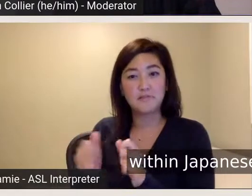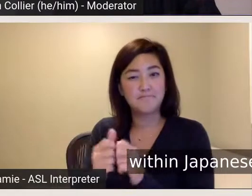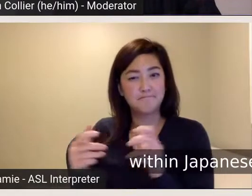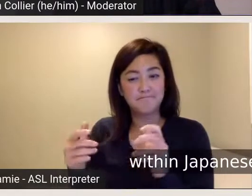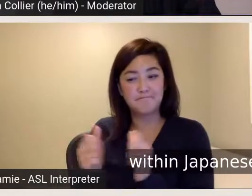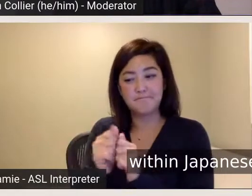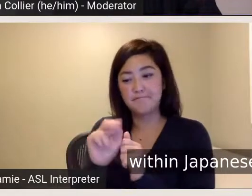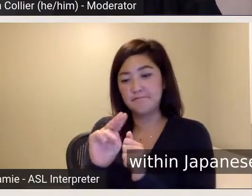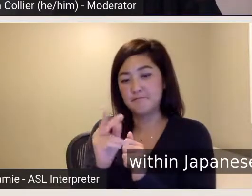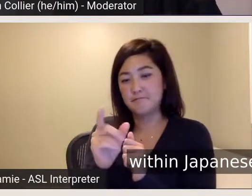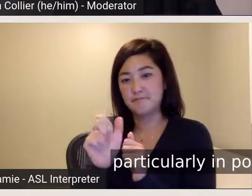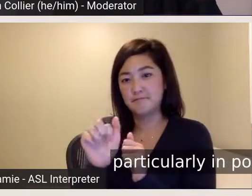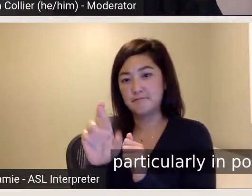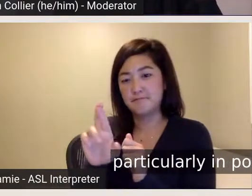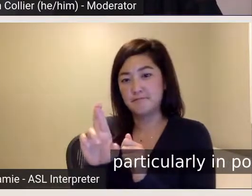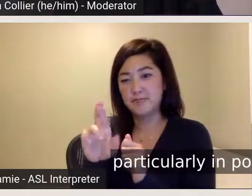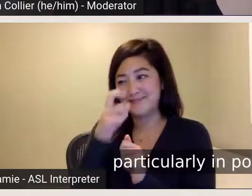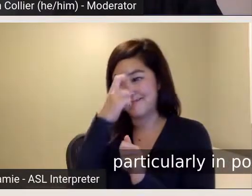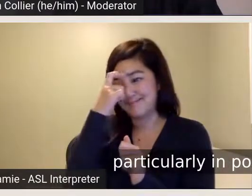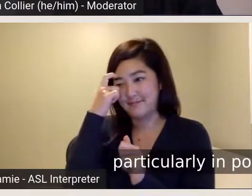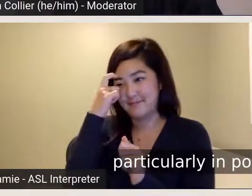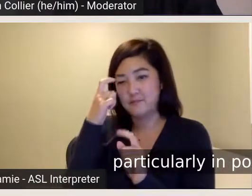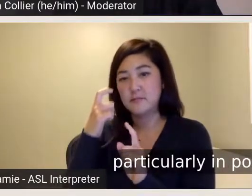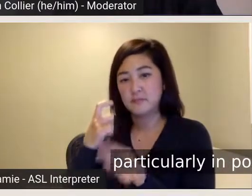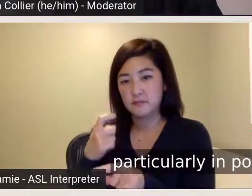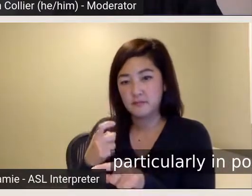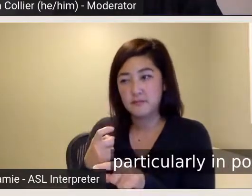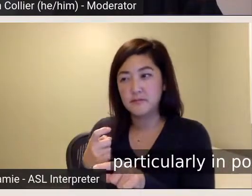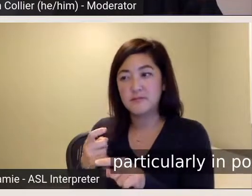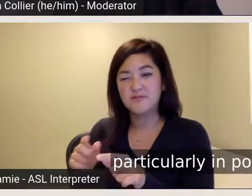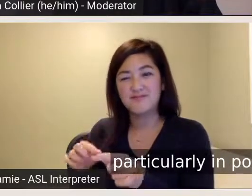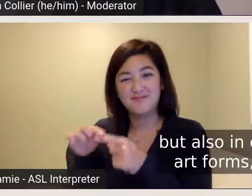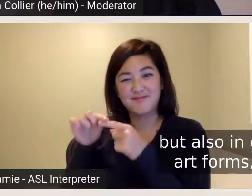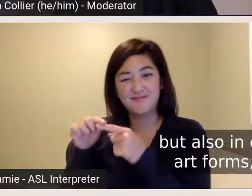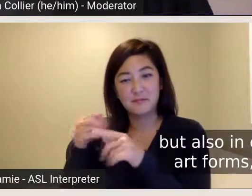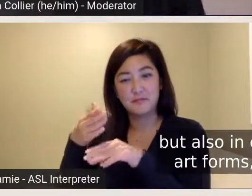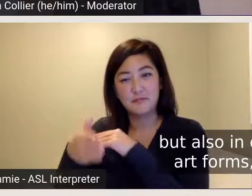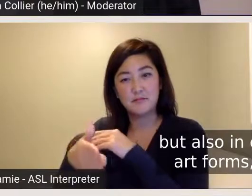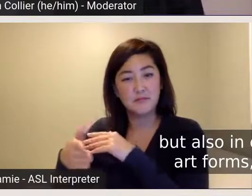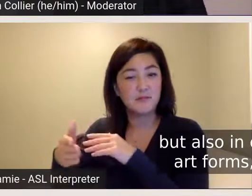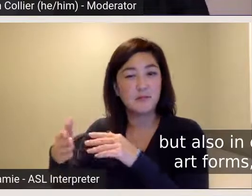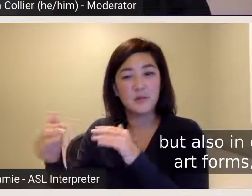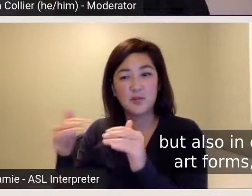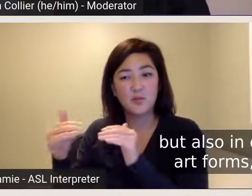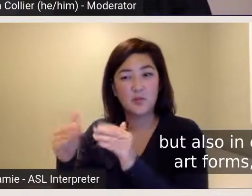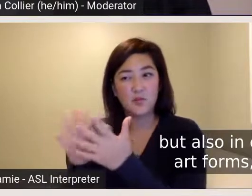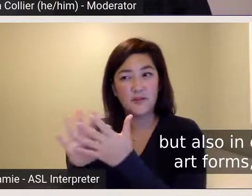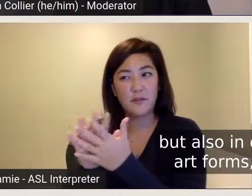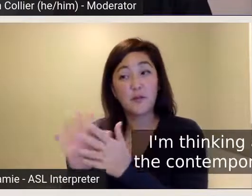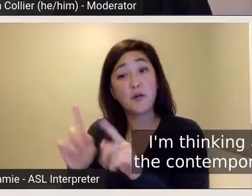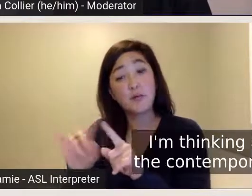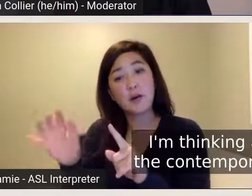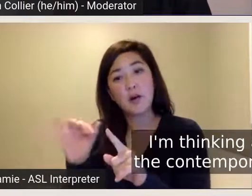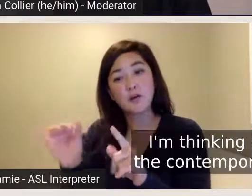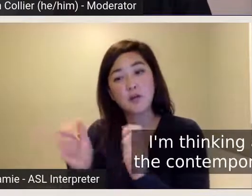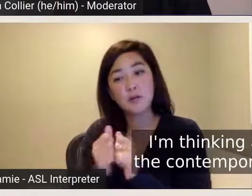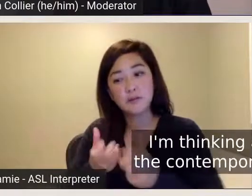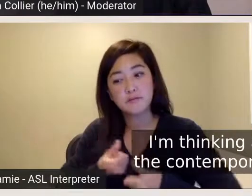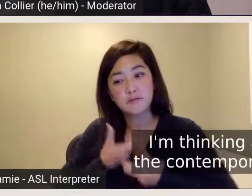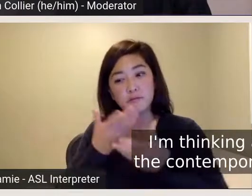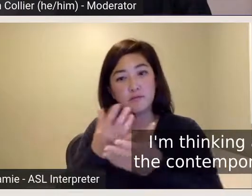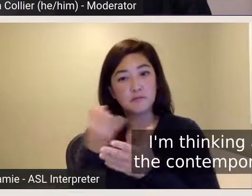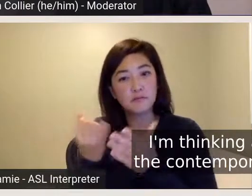within Japanese artistic psyche, and particularly in post-war filmmaking, but also in experimental art forms too, right? And thinking